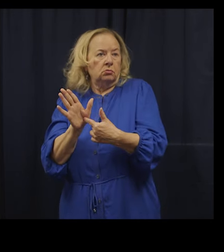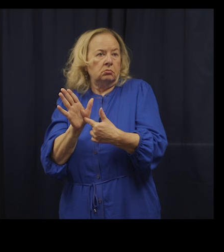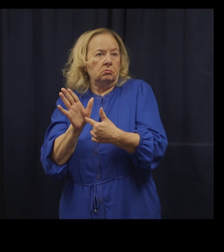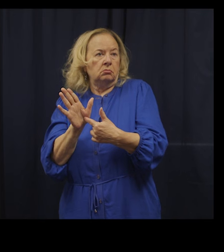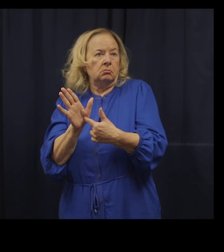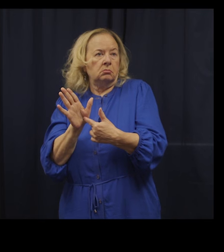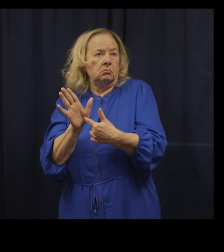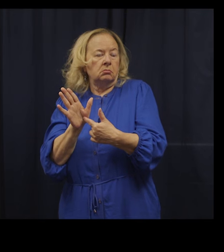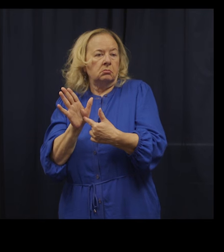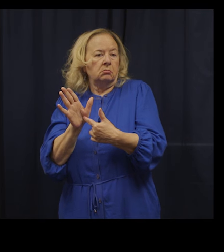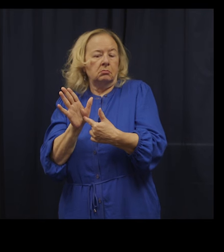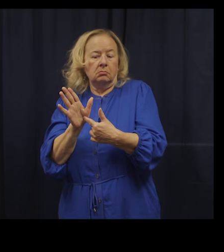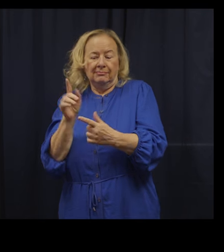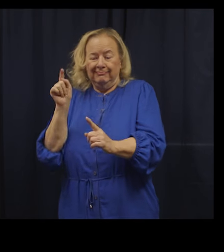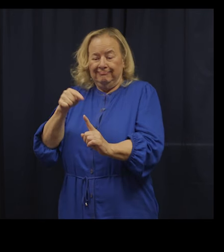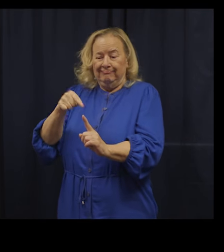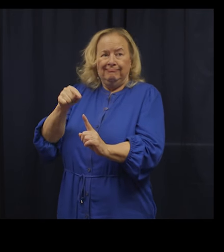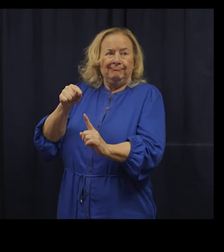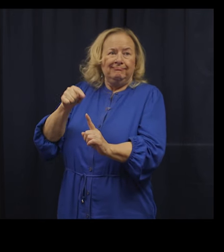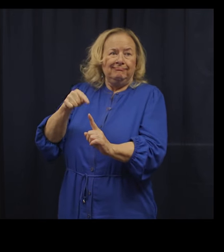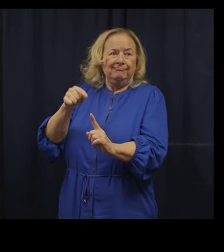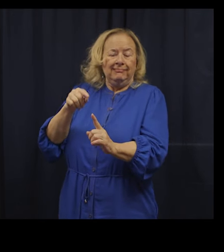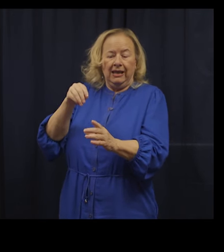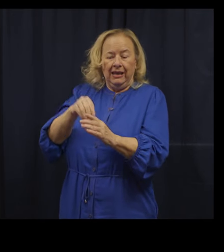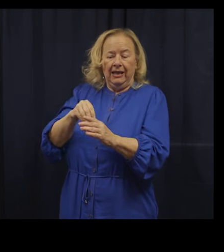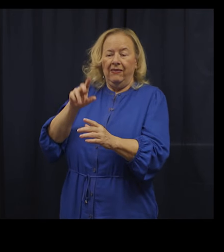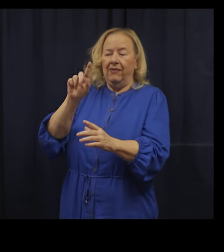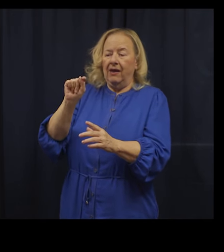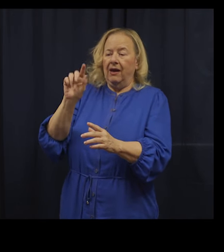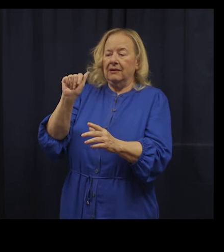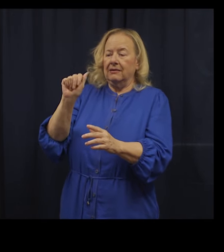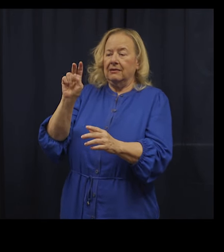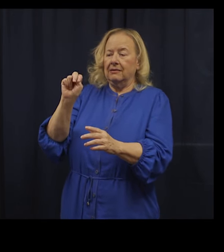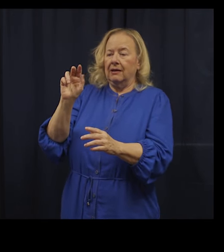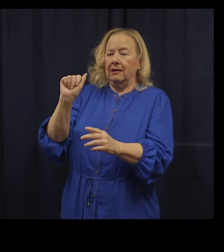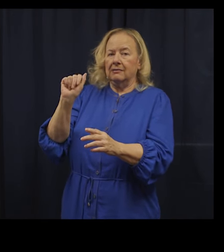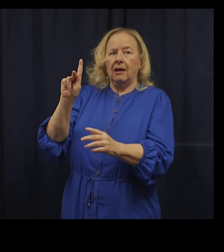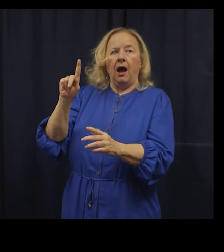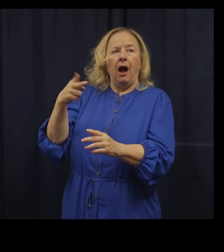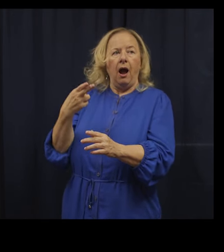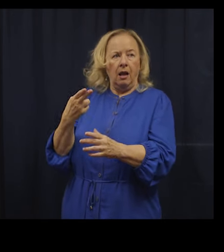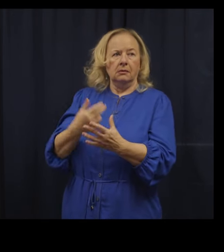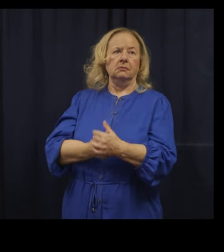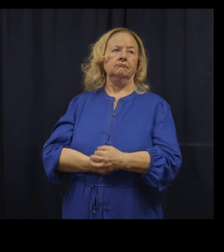This is the main place. And it's in the Tanakh.